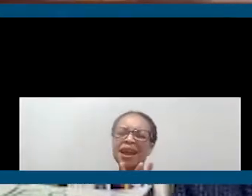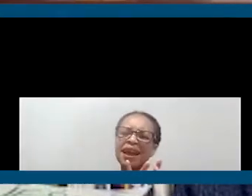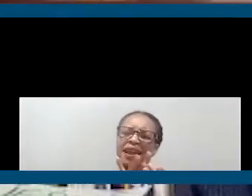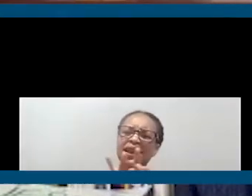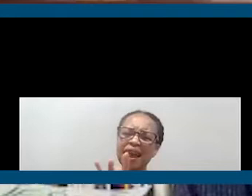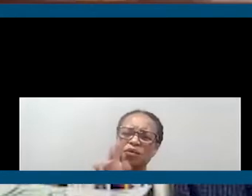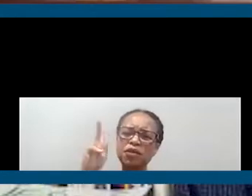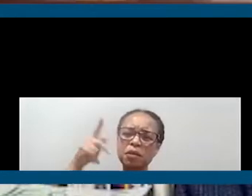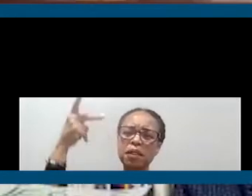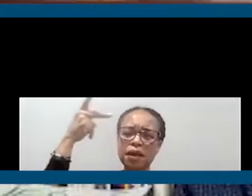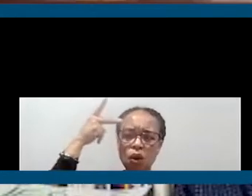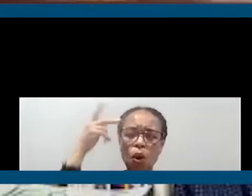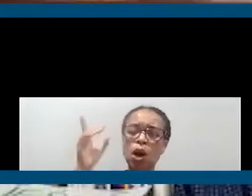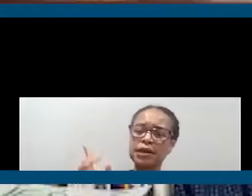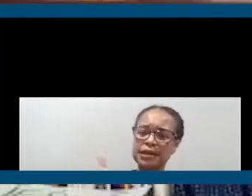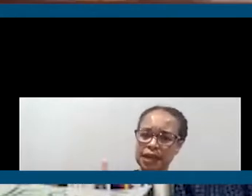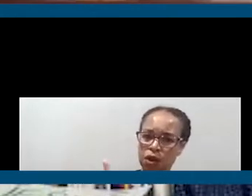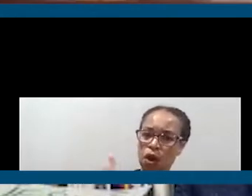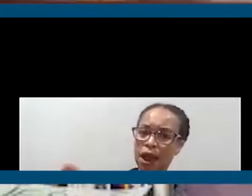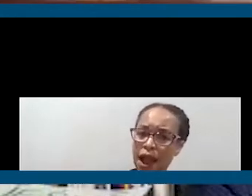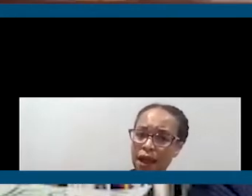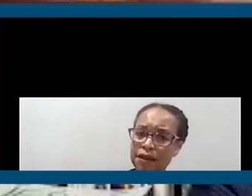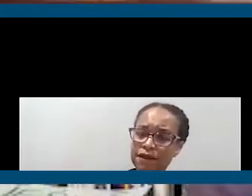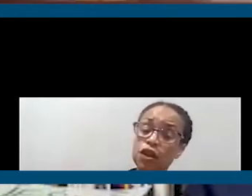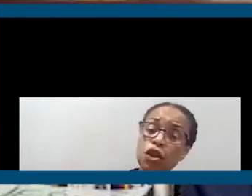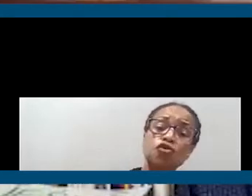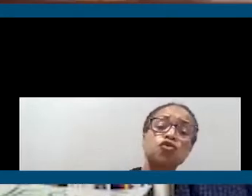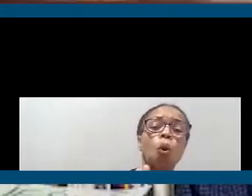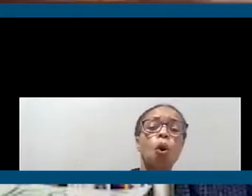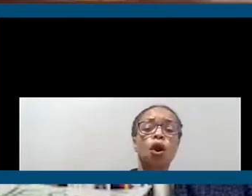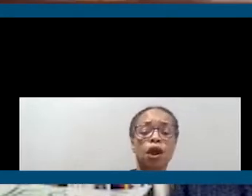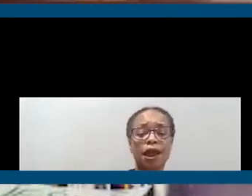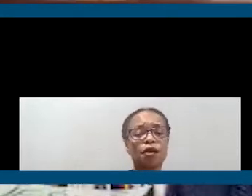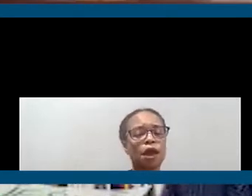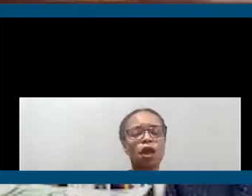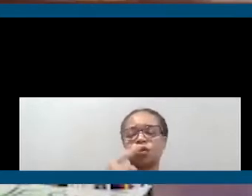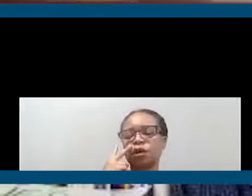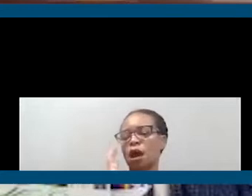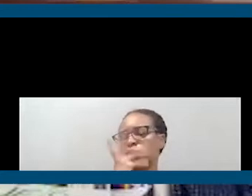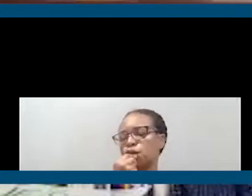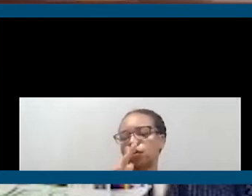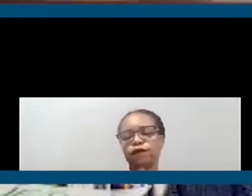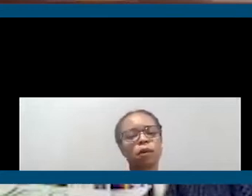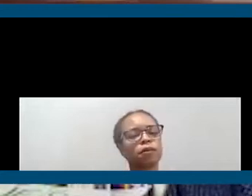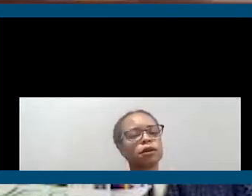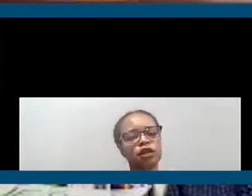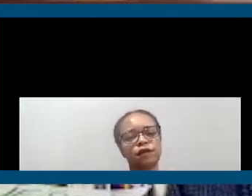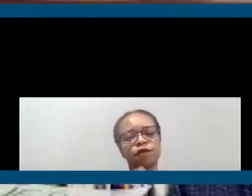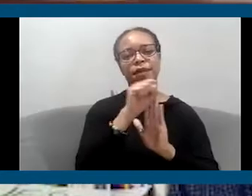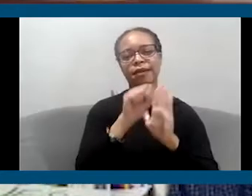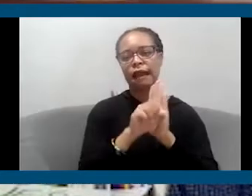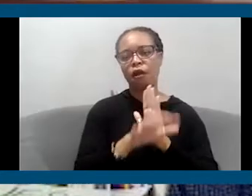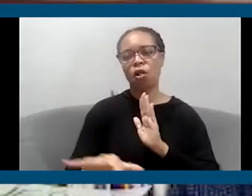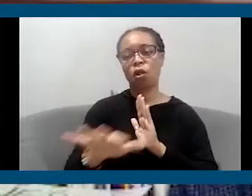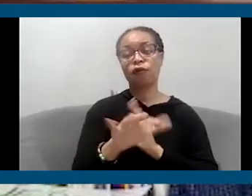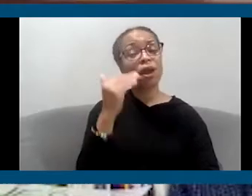political, democratic political activists in your area. And you see a beautiful representation here from all over the state. And I know for a